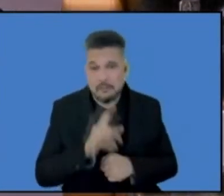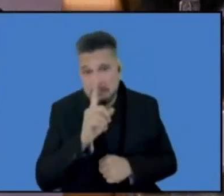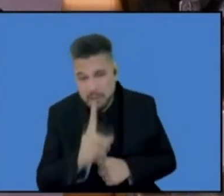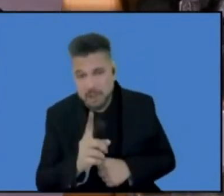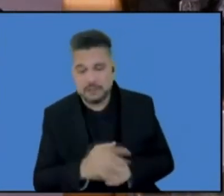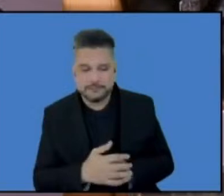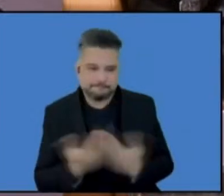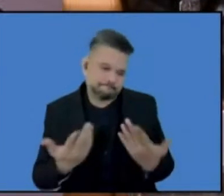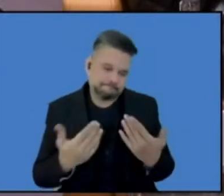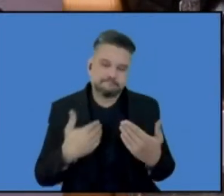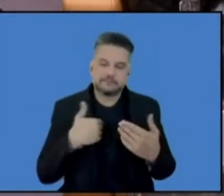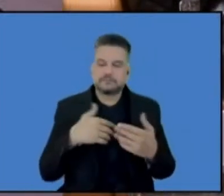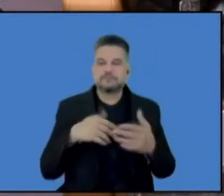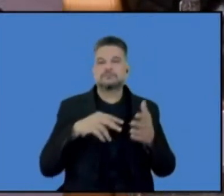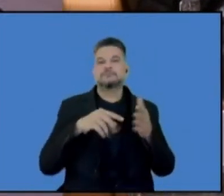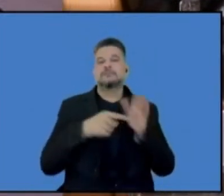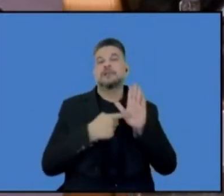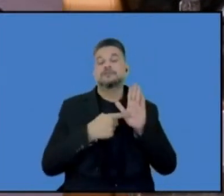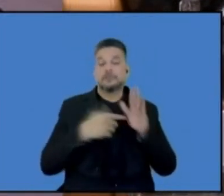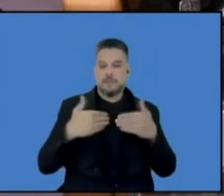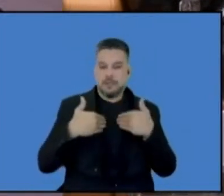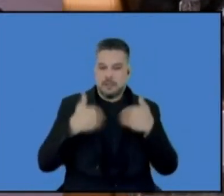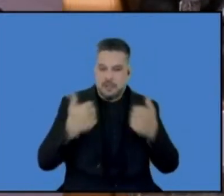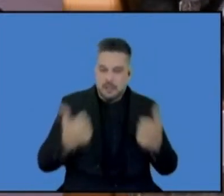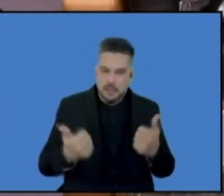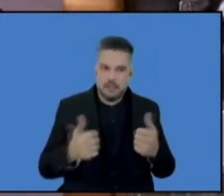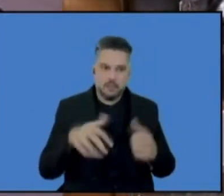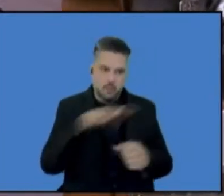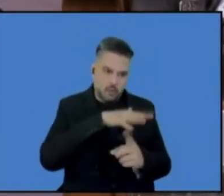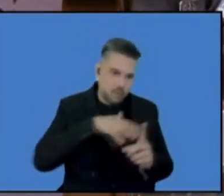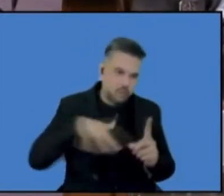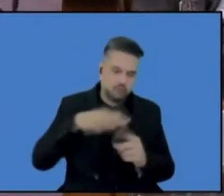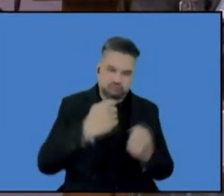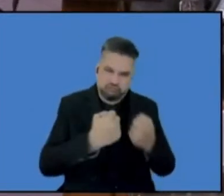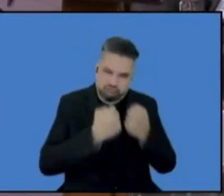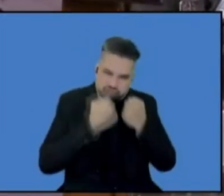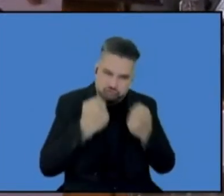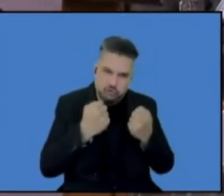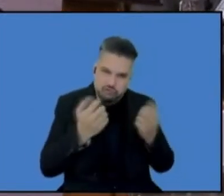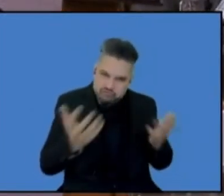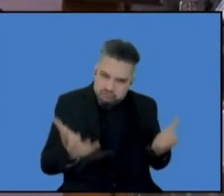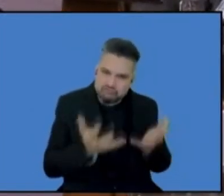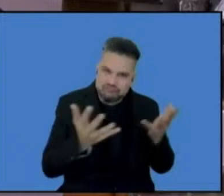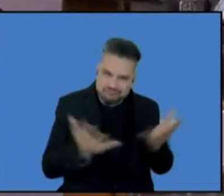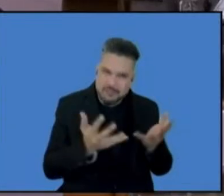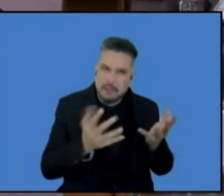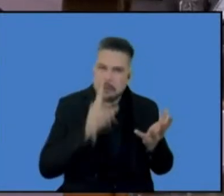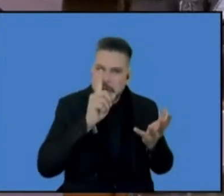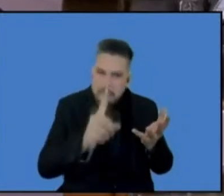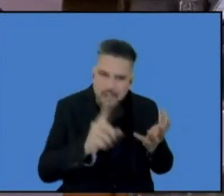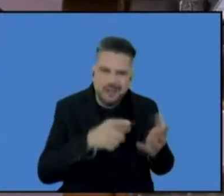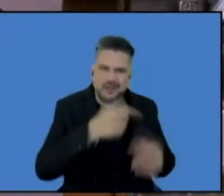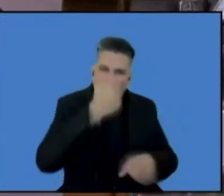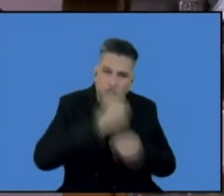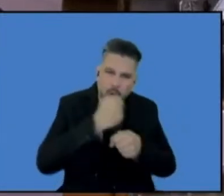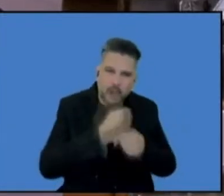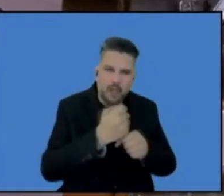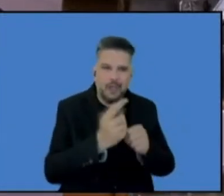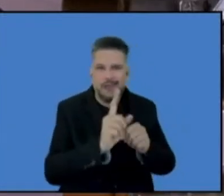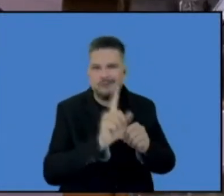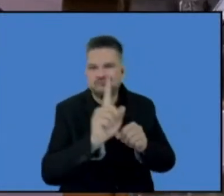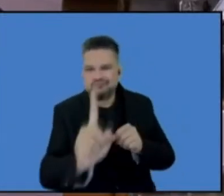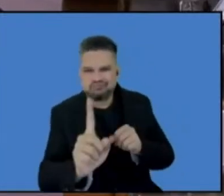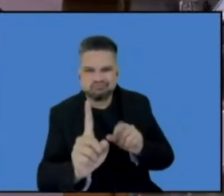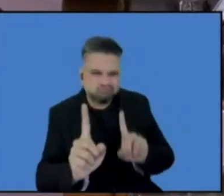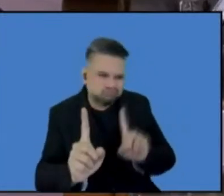health system strengthening, on universal healthcare coverage, but I feel that is still very much siloed. So we have to start process of desiloing. When we